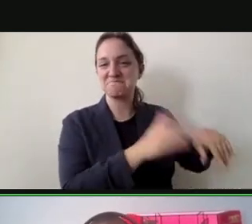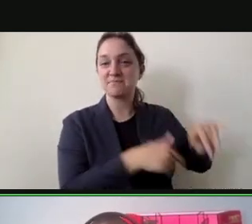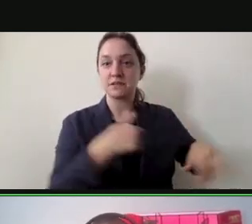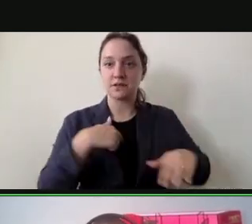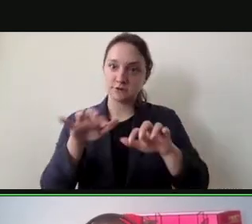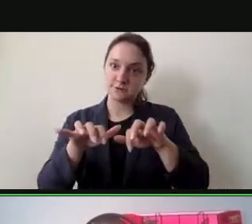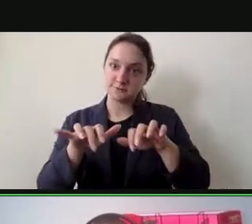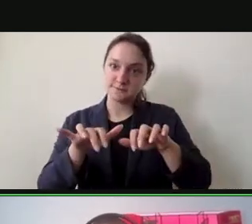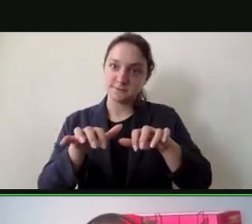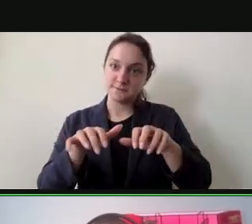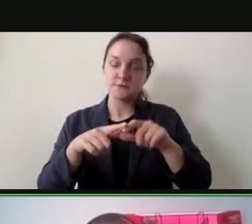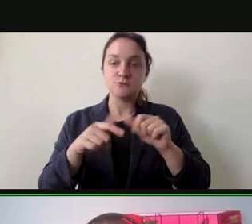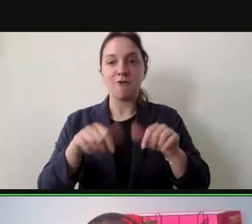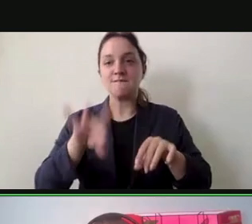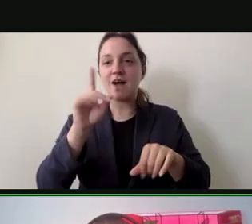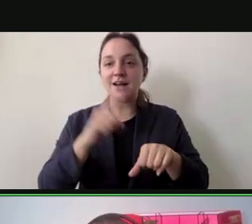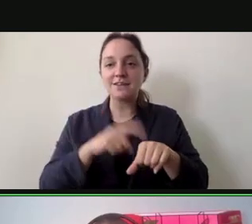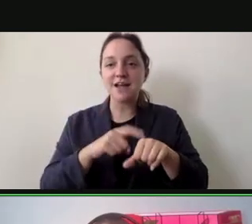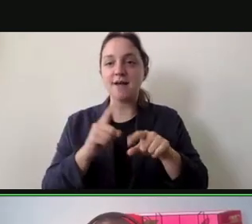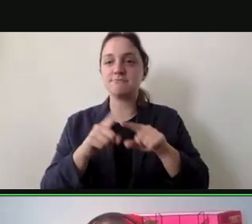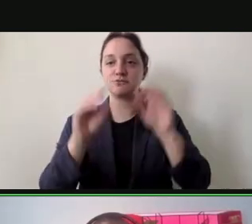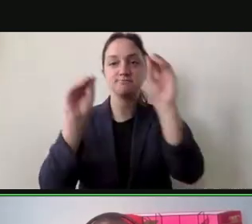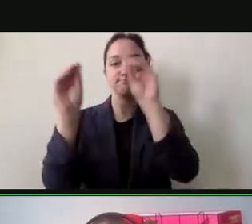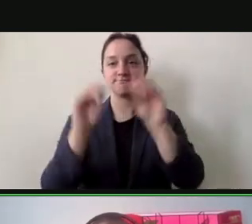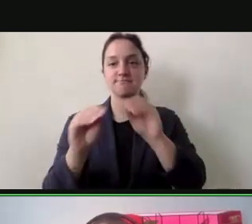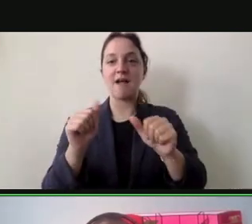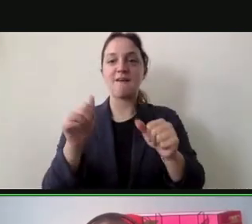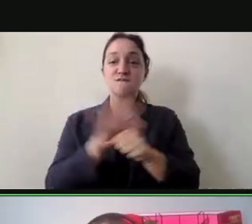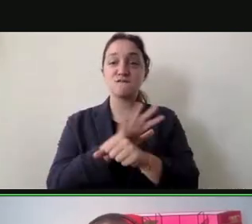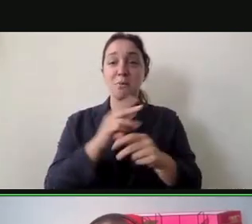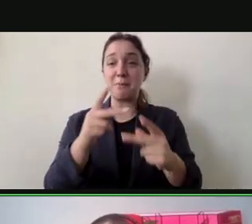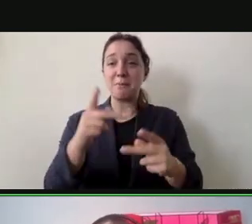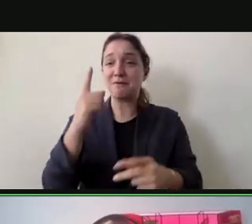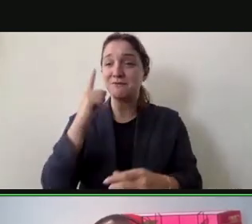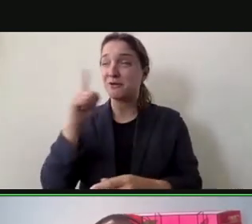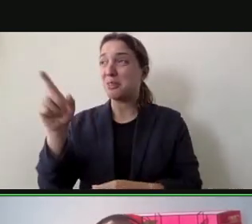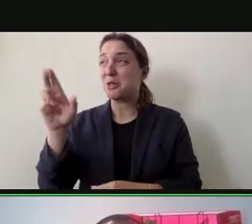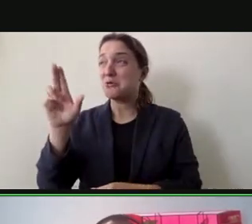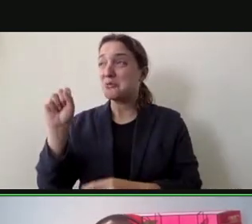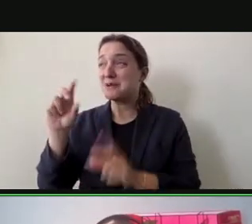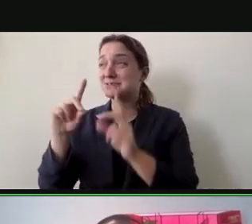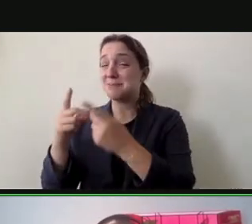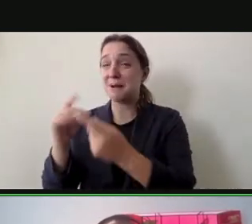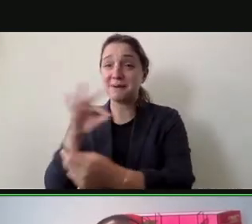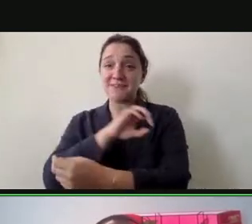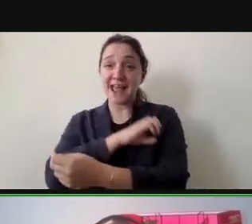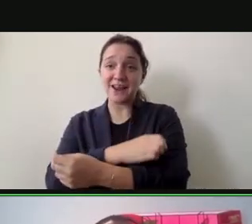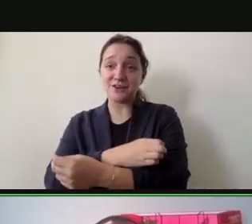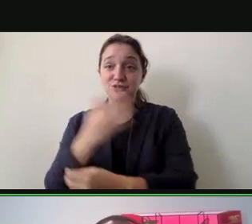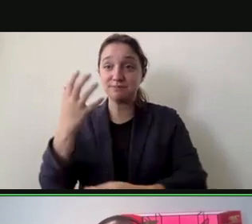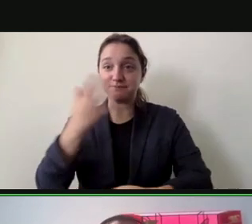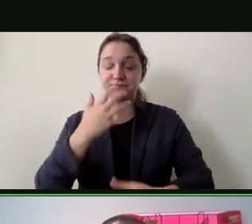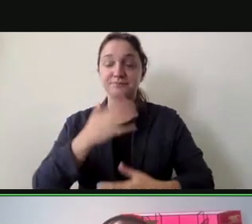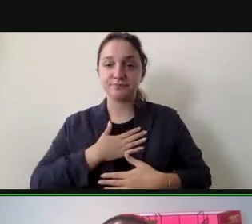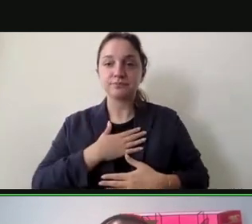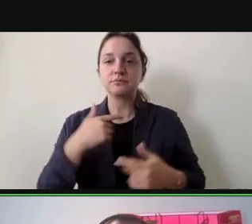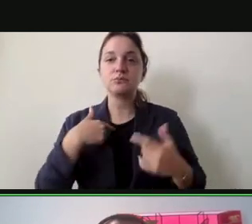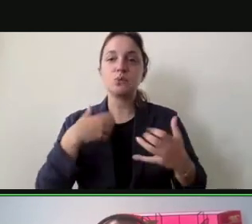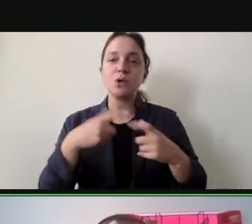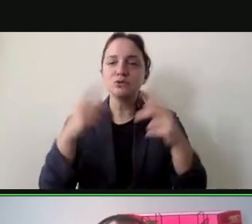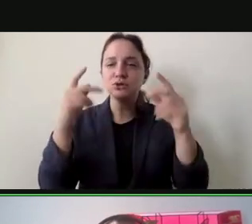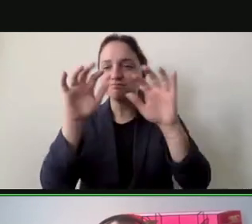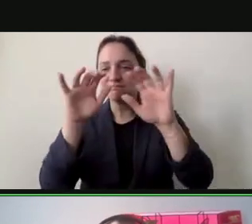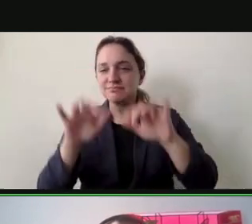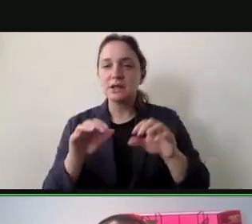to try to find time to put together a proposal to the U.S. Department of Energy around the kinds of ways that I thought